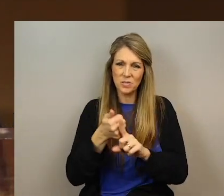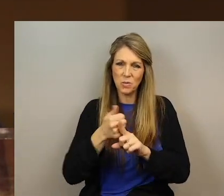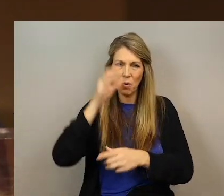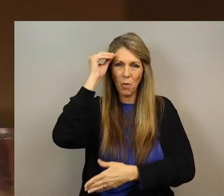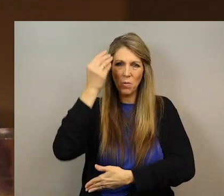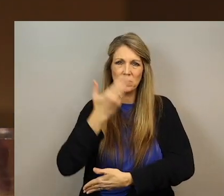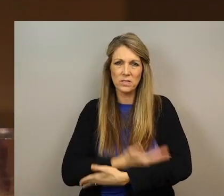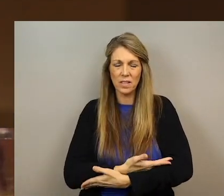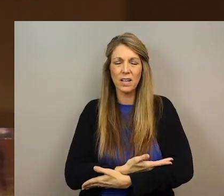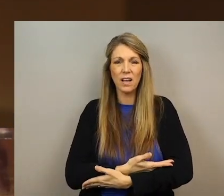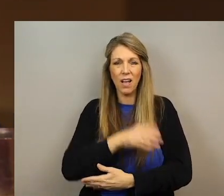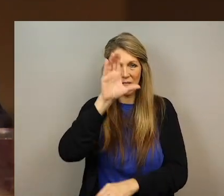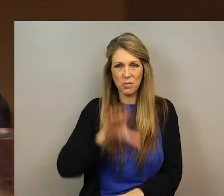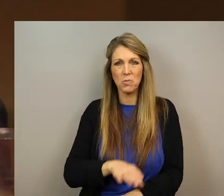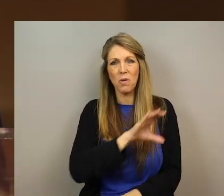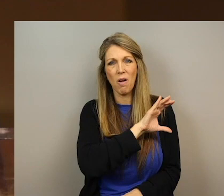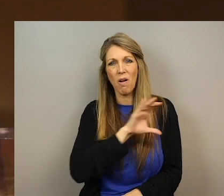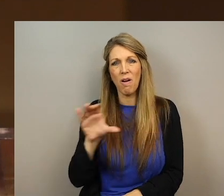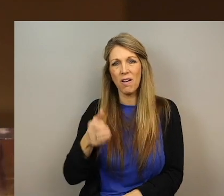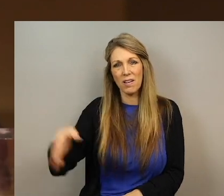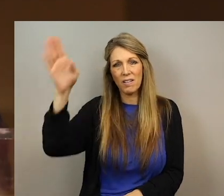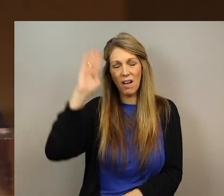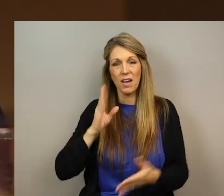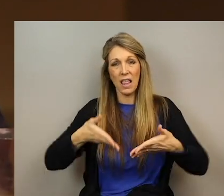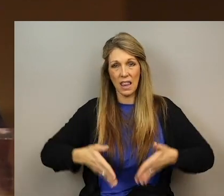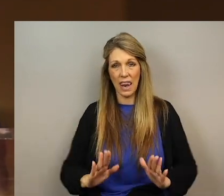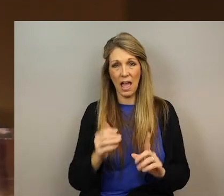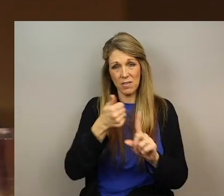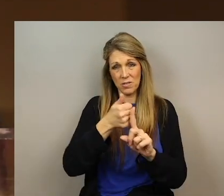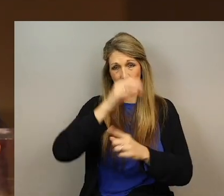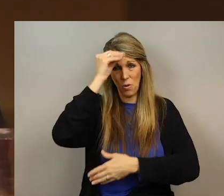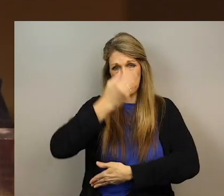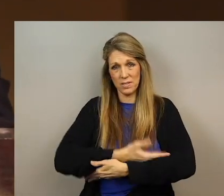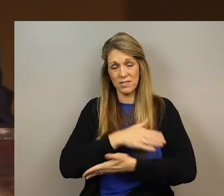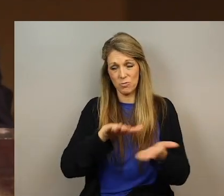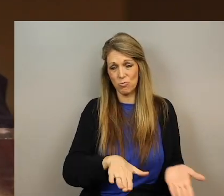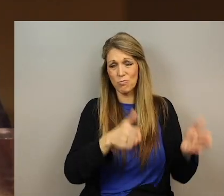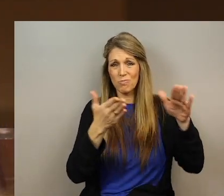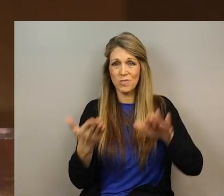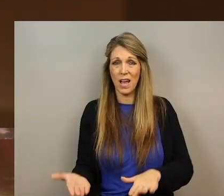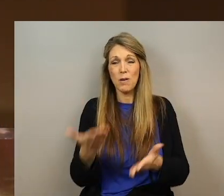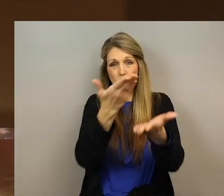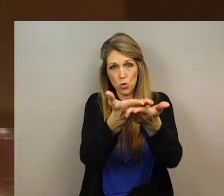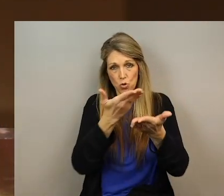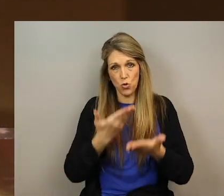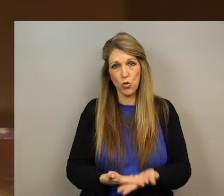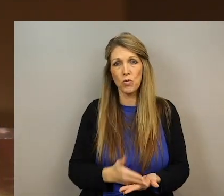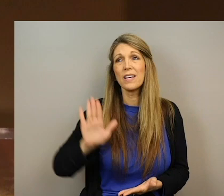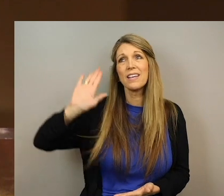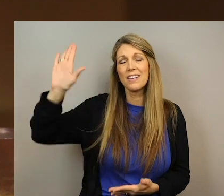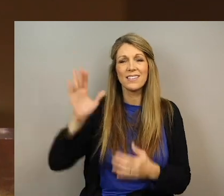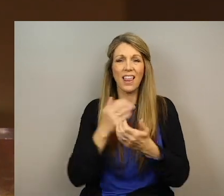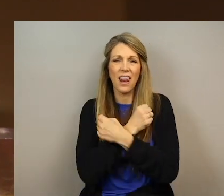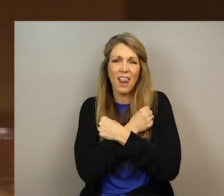would put his own Son on the cross. That God would allow his own Son to die to demonstrate his great